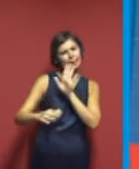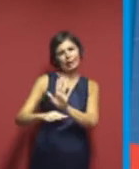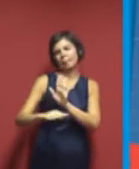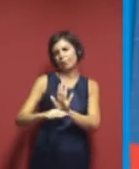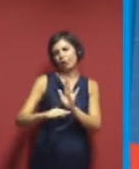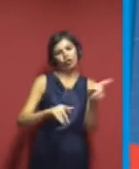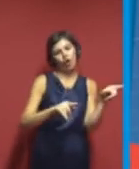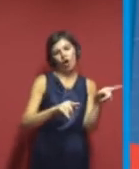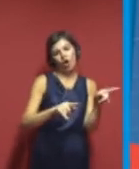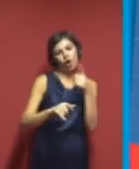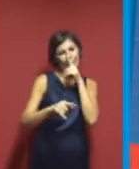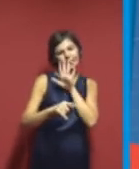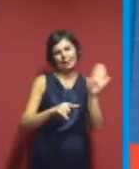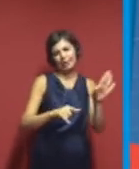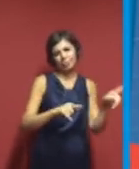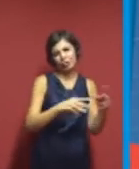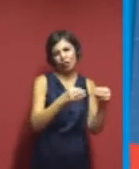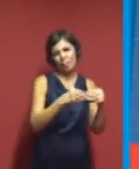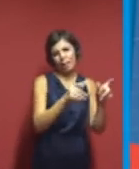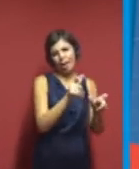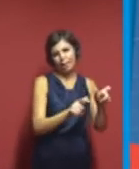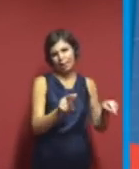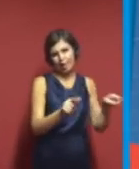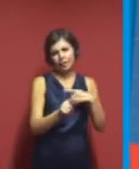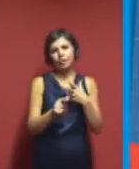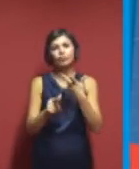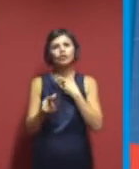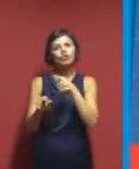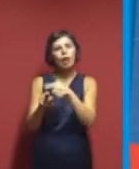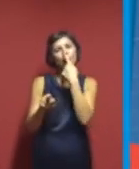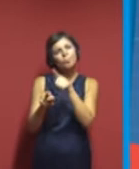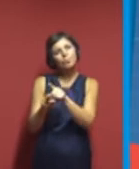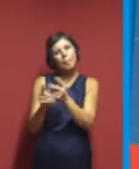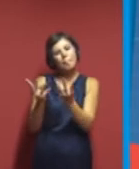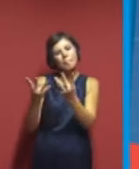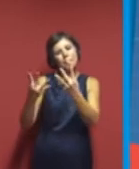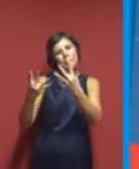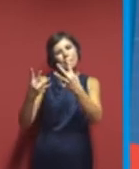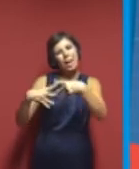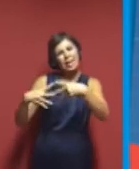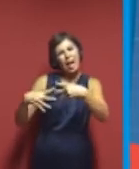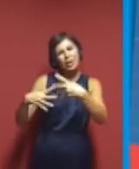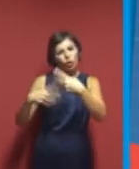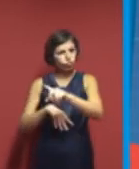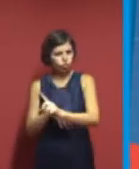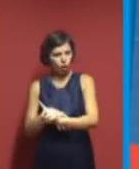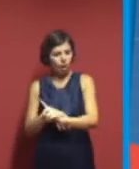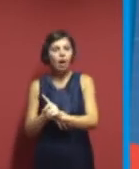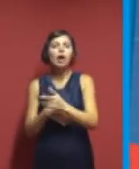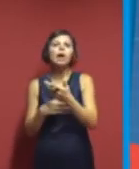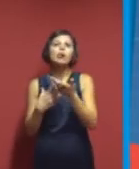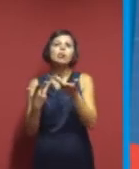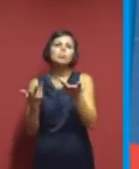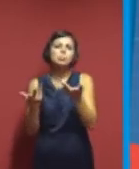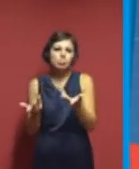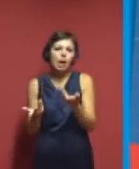pretend. I mean, the mechanical devices don't really work. It works as a USB plug. It's a data holder. But then it has this